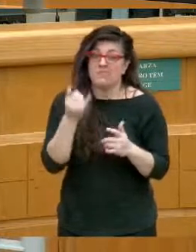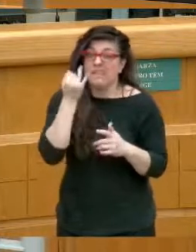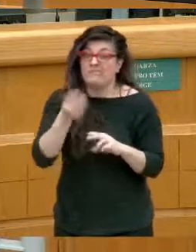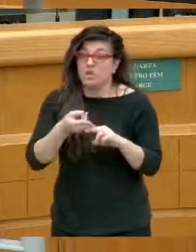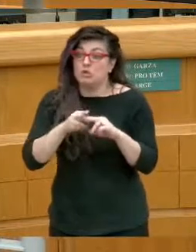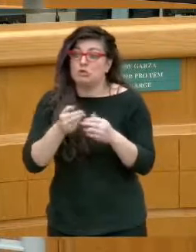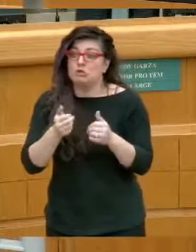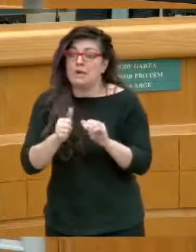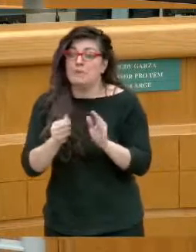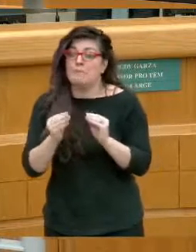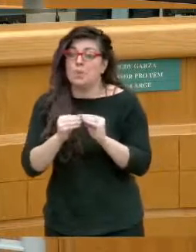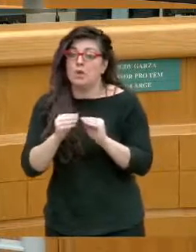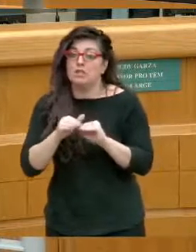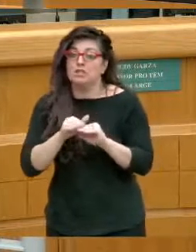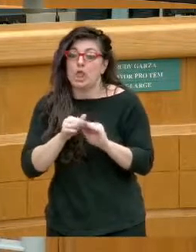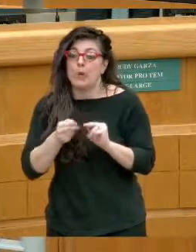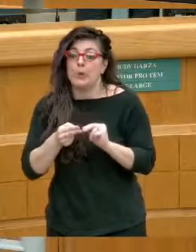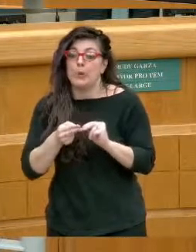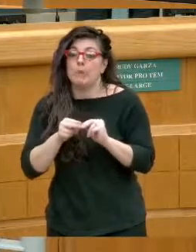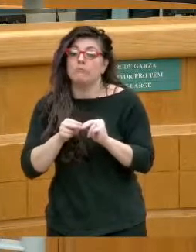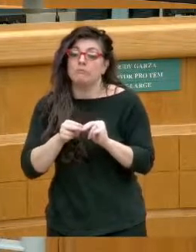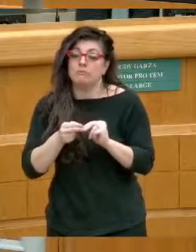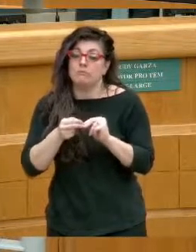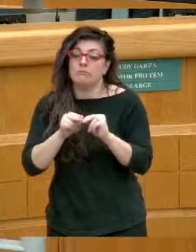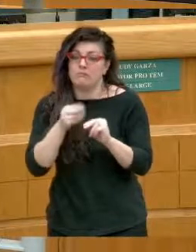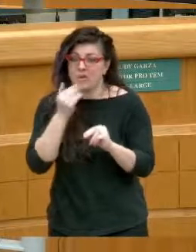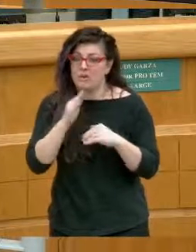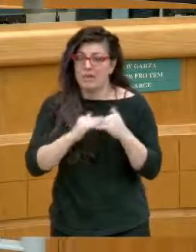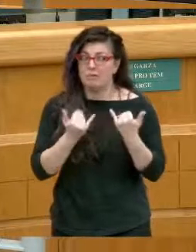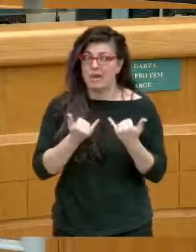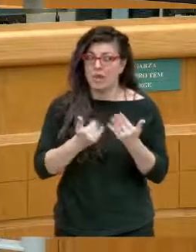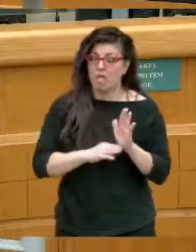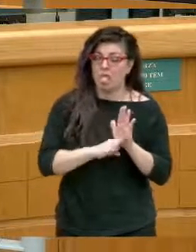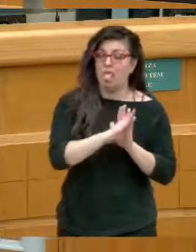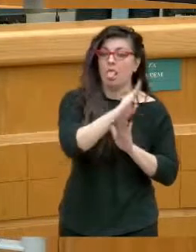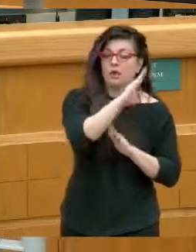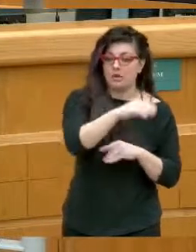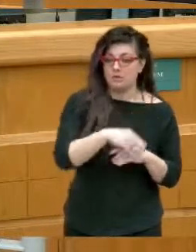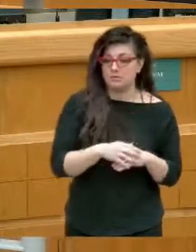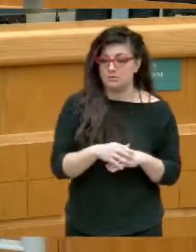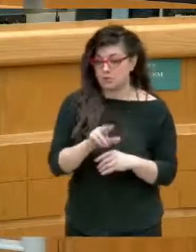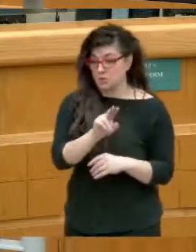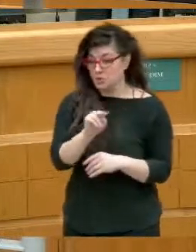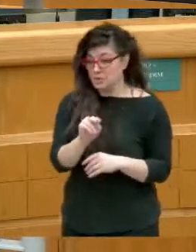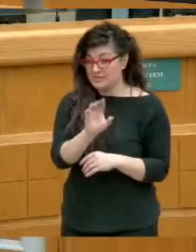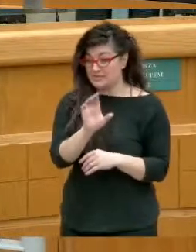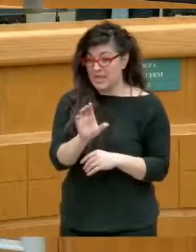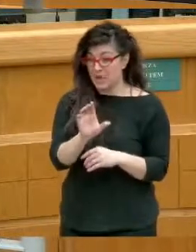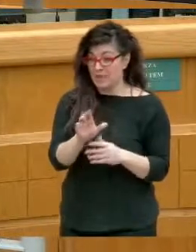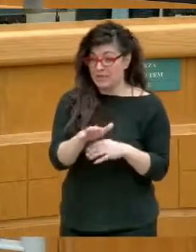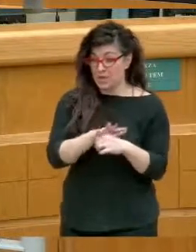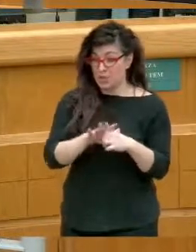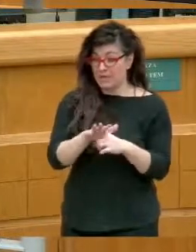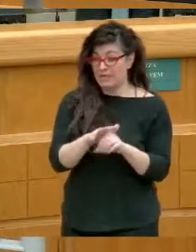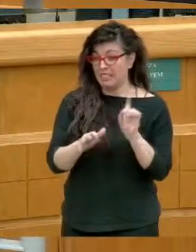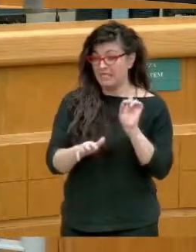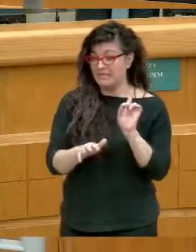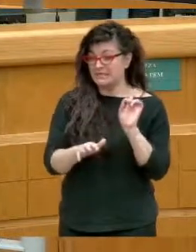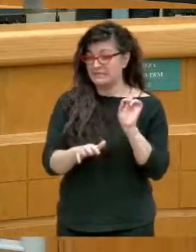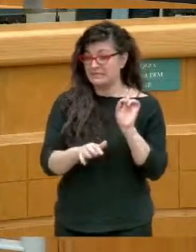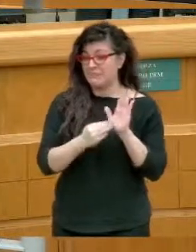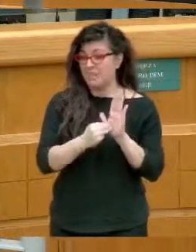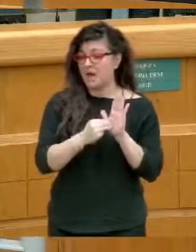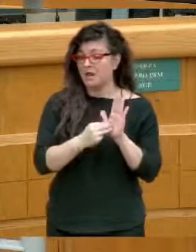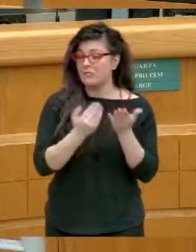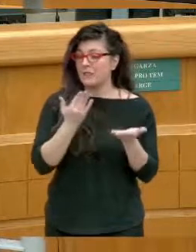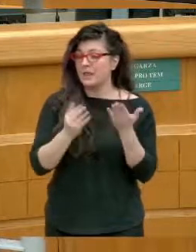So it's something to consider. Within the Nueces area, this data might be a little old right now, but this was, for comparison,